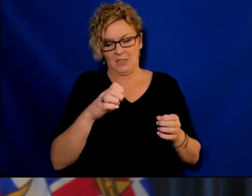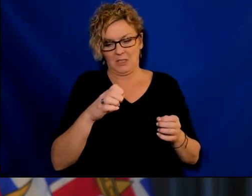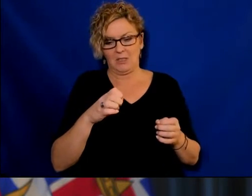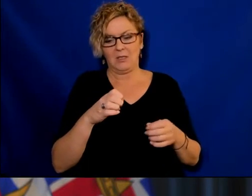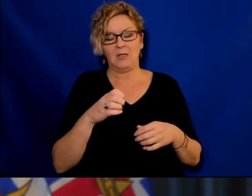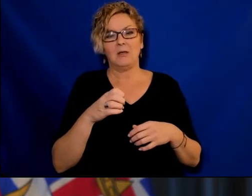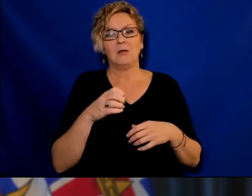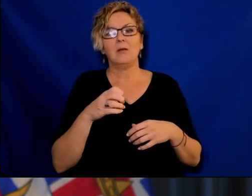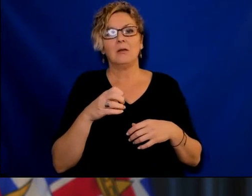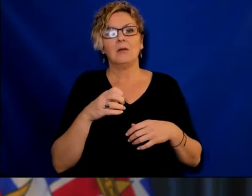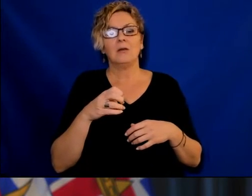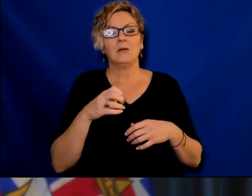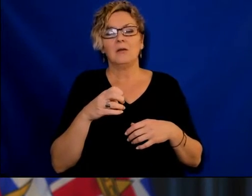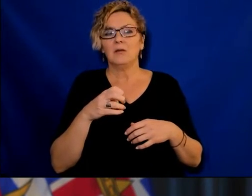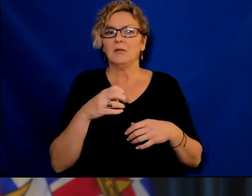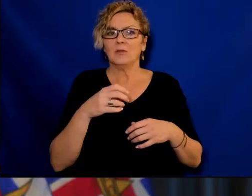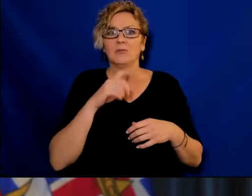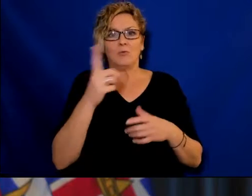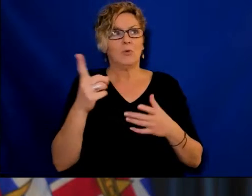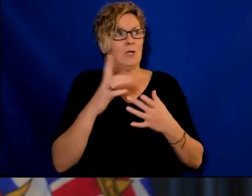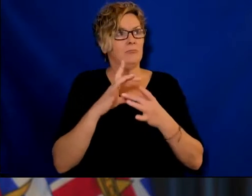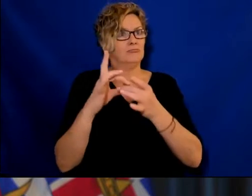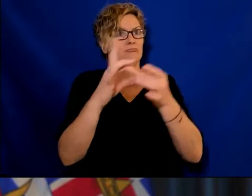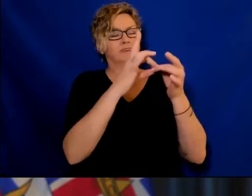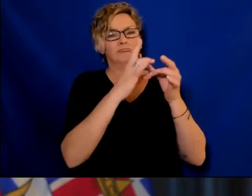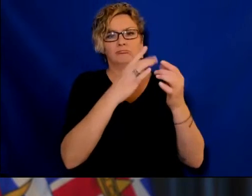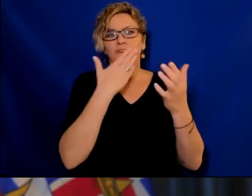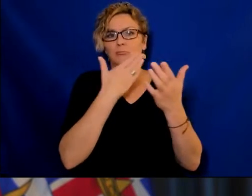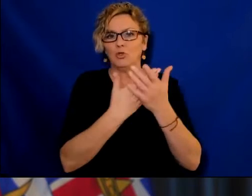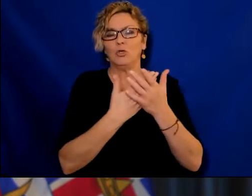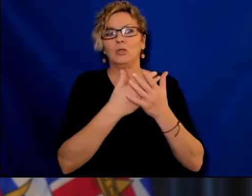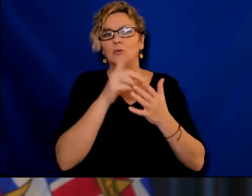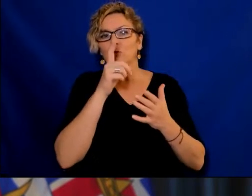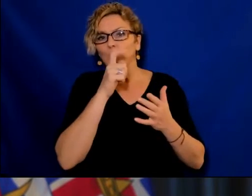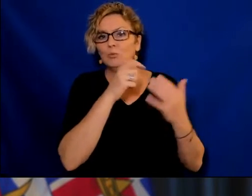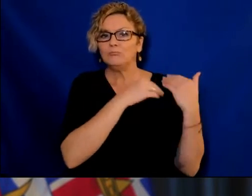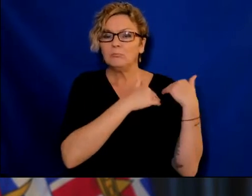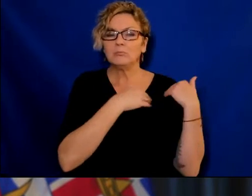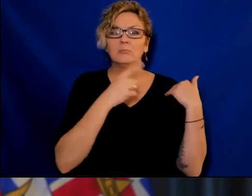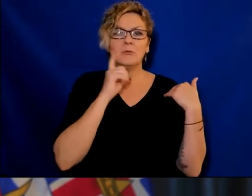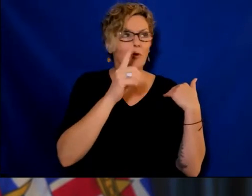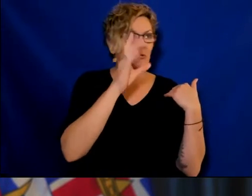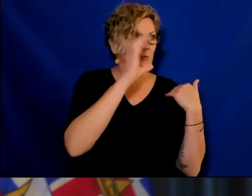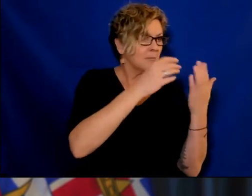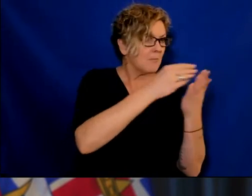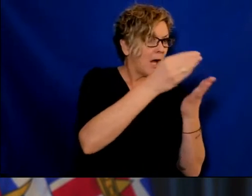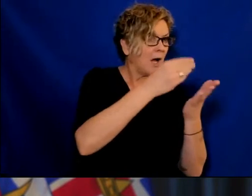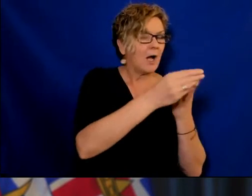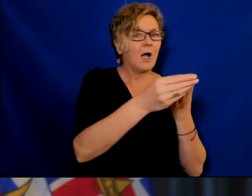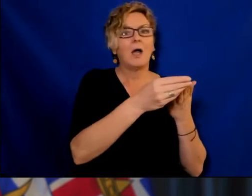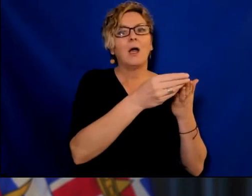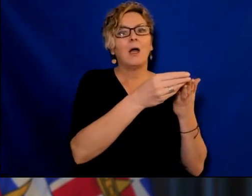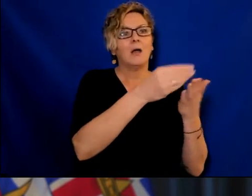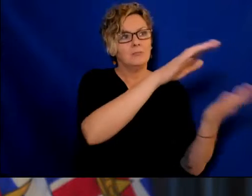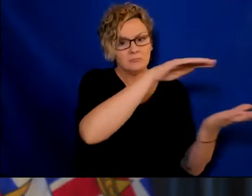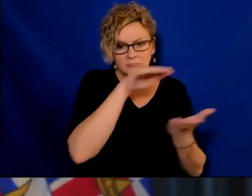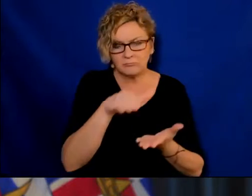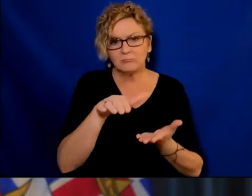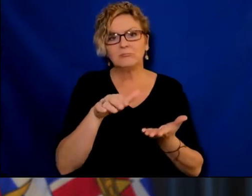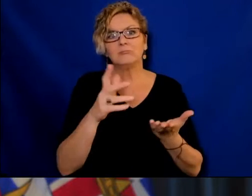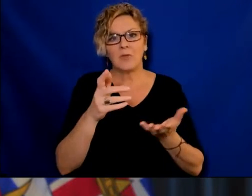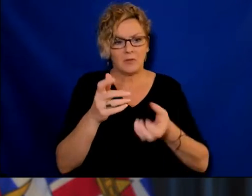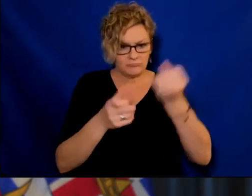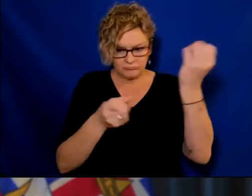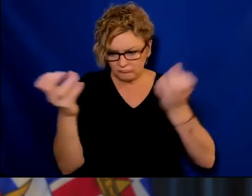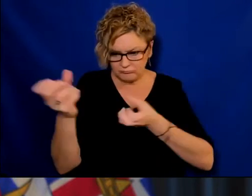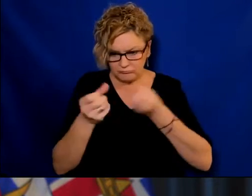Authority supply chain is working to move that significant volume of PPE to the main warehouse for sorting, counting, and validation. And I expect to